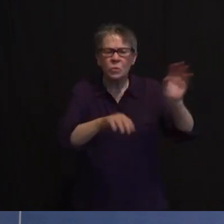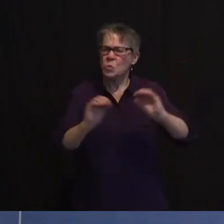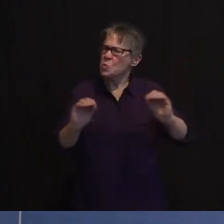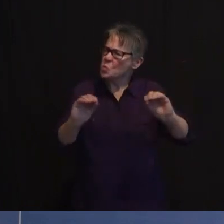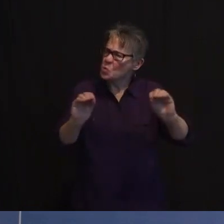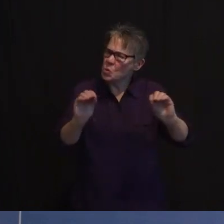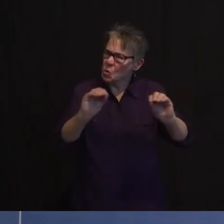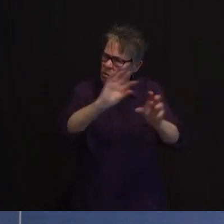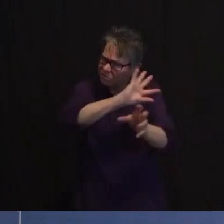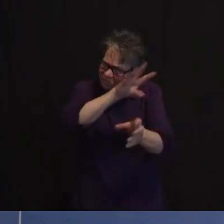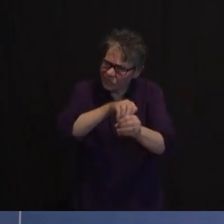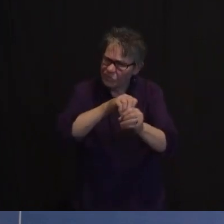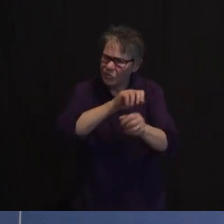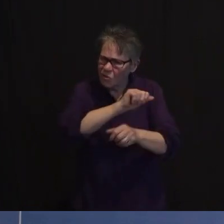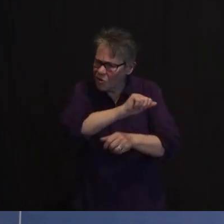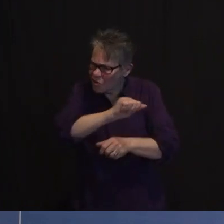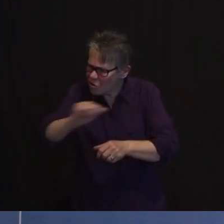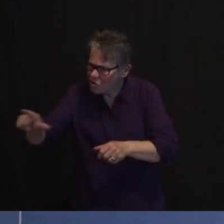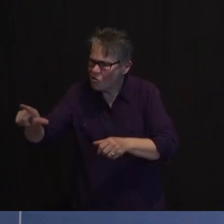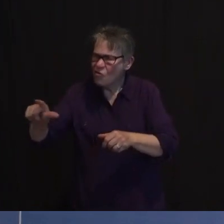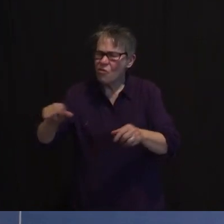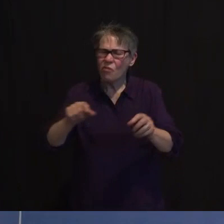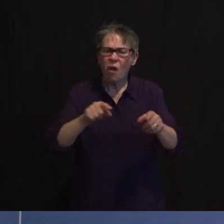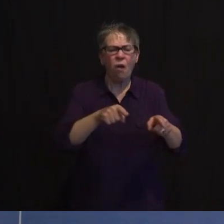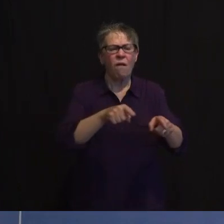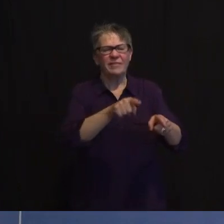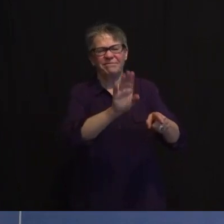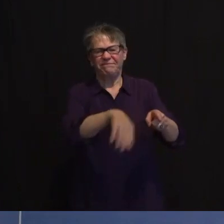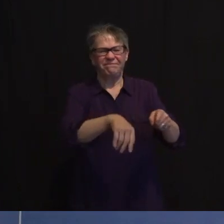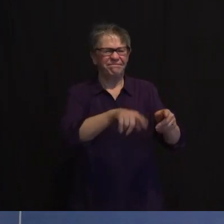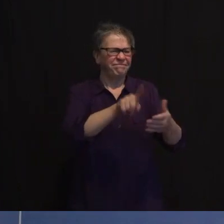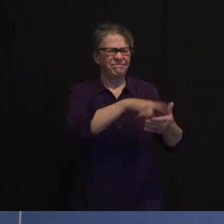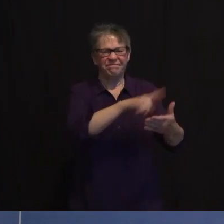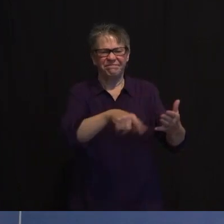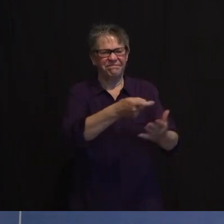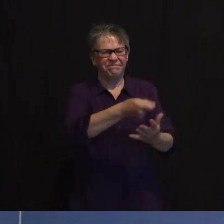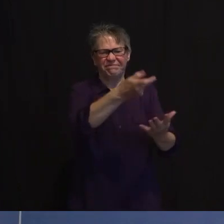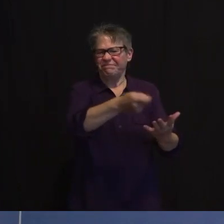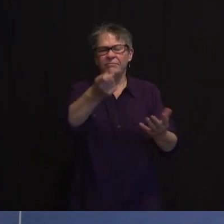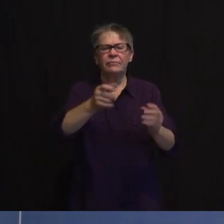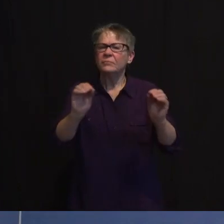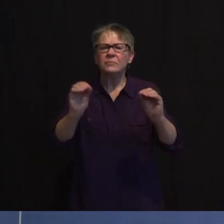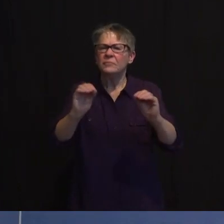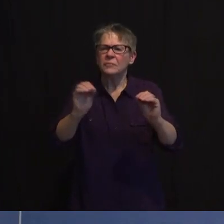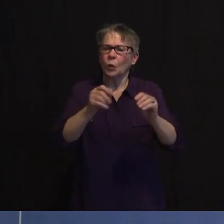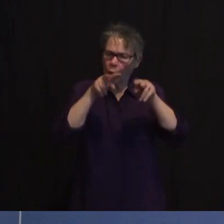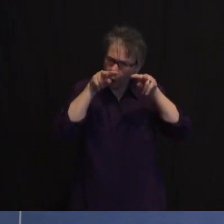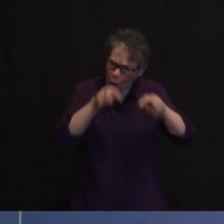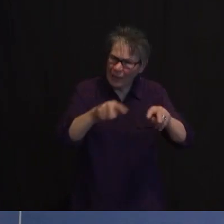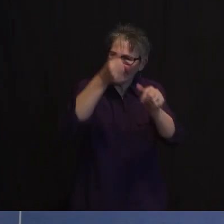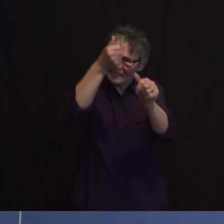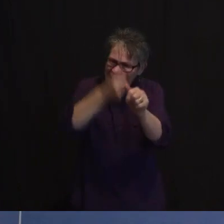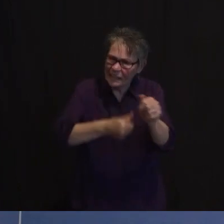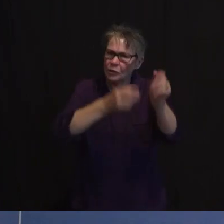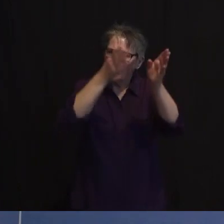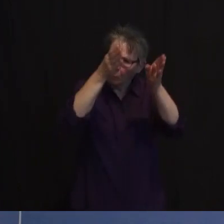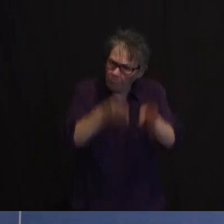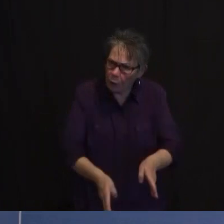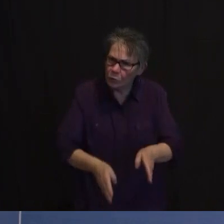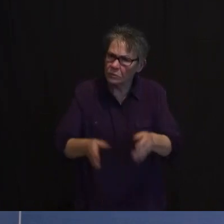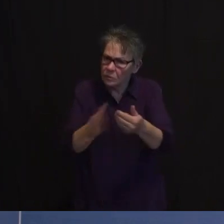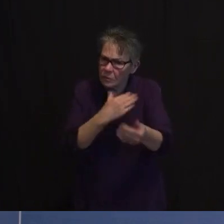a person's worth based on the presence or absence of disabilities or other factors.